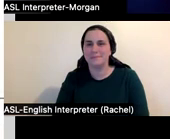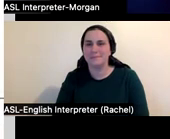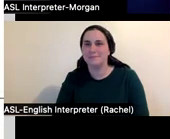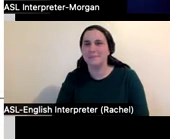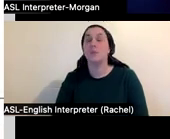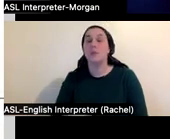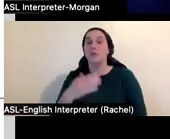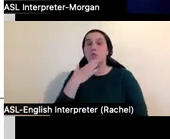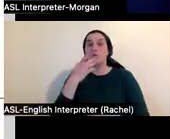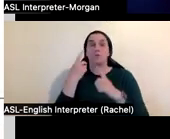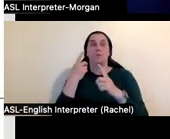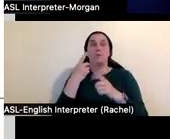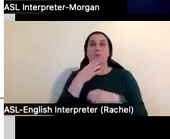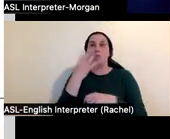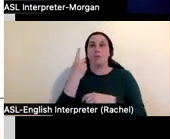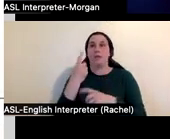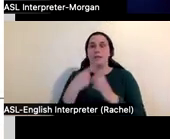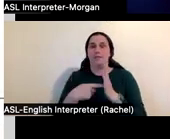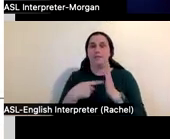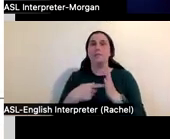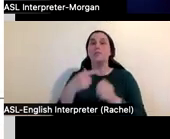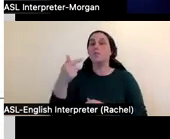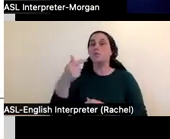Good night. Gute Nacht.